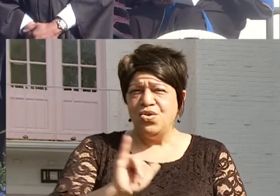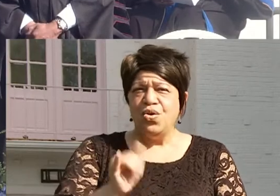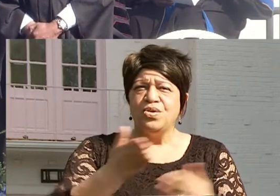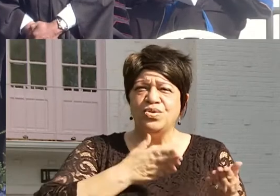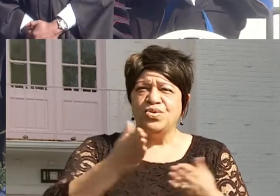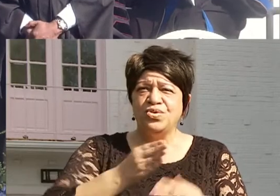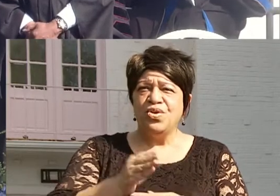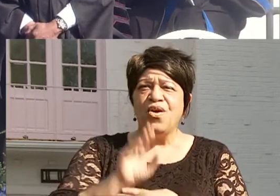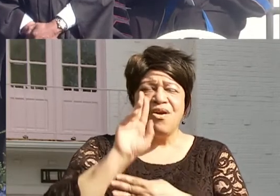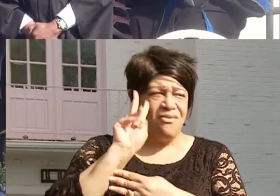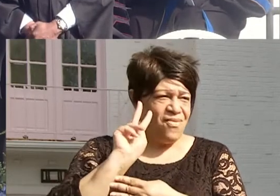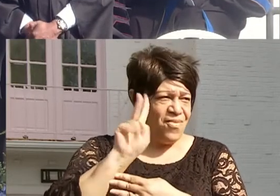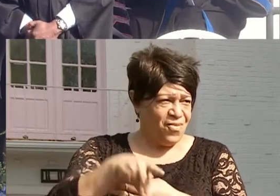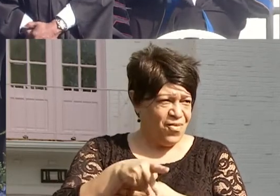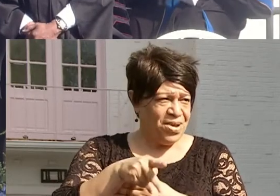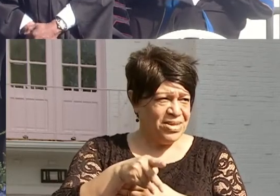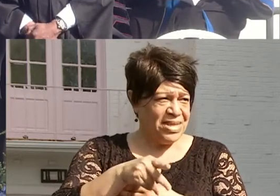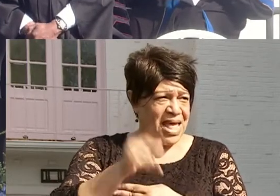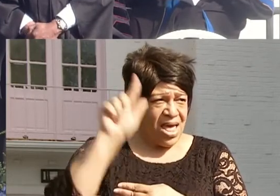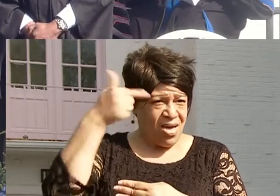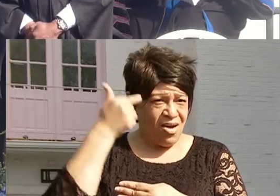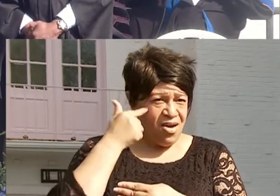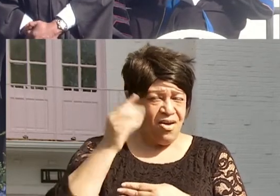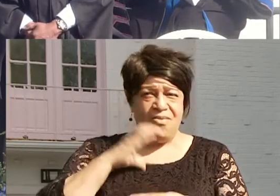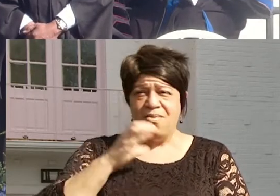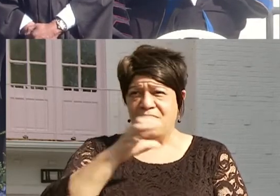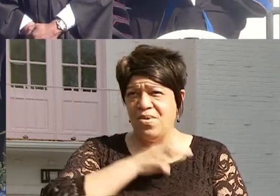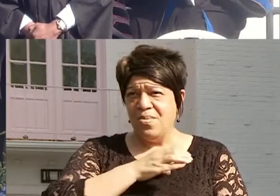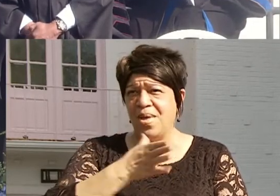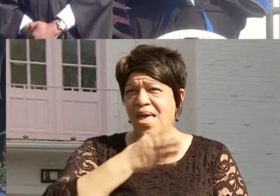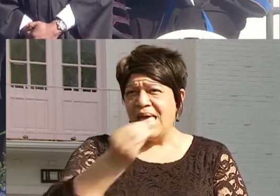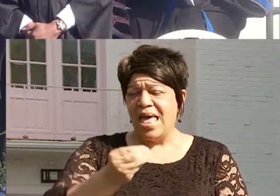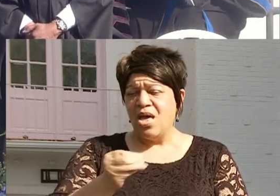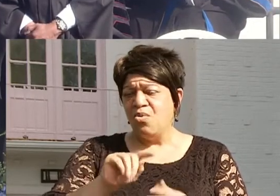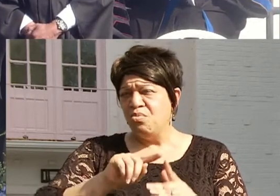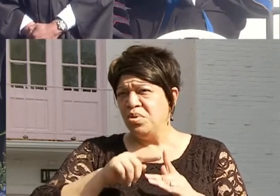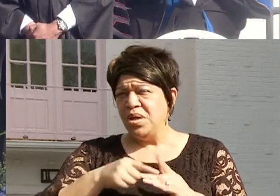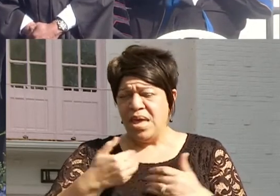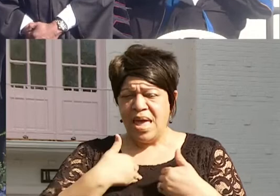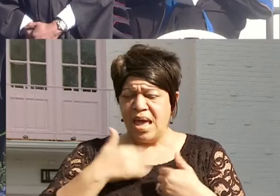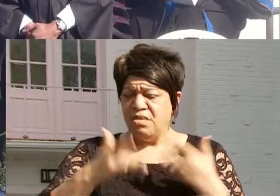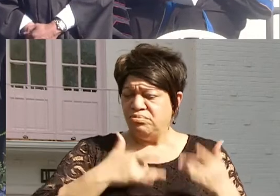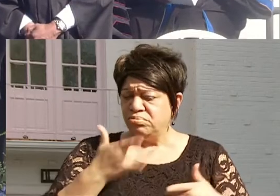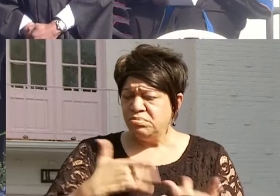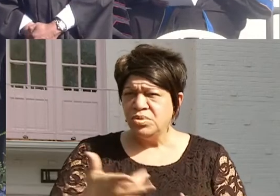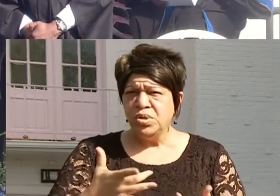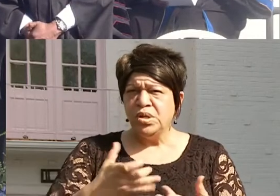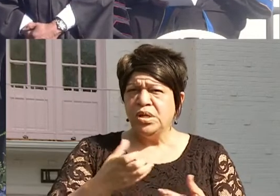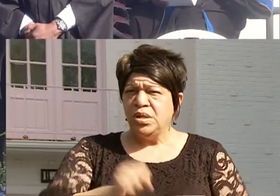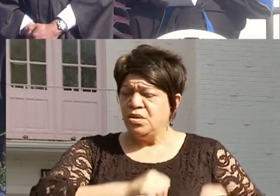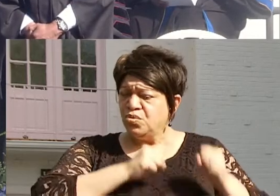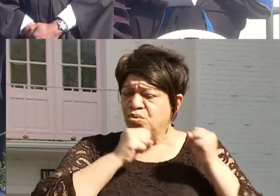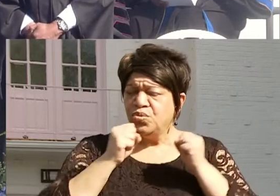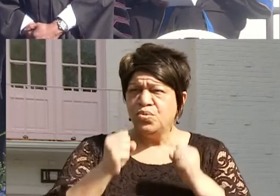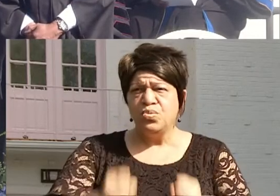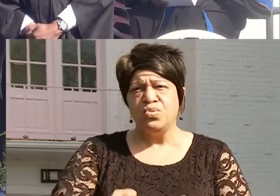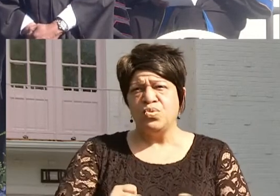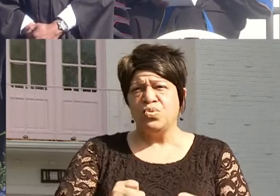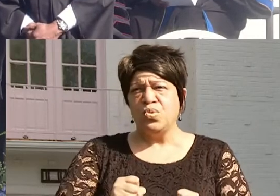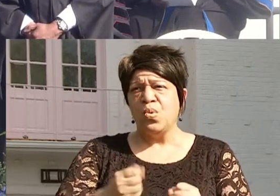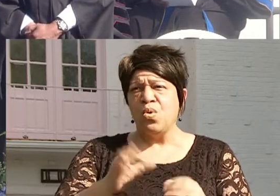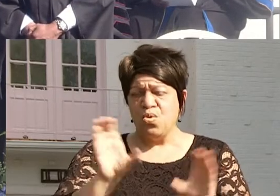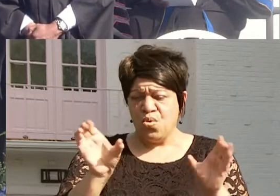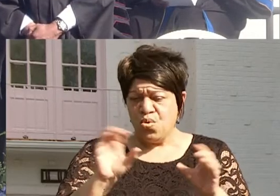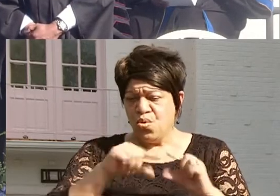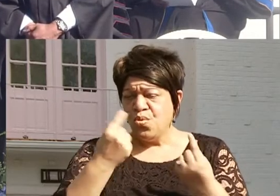Committee, during which time the board has maintained a diverse and robust body that has worked tirelessly to keep Dillard strong. You